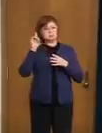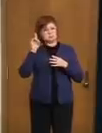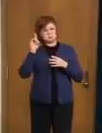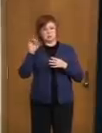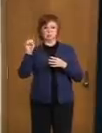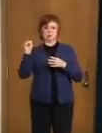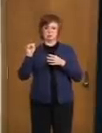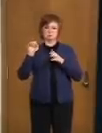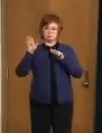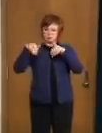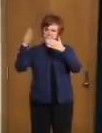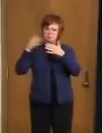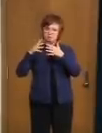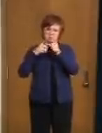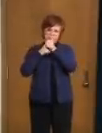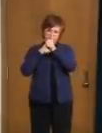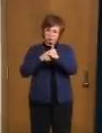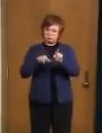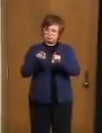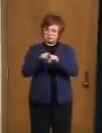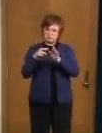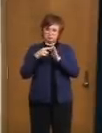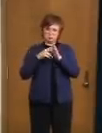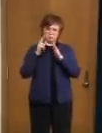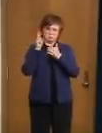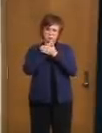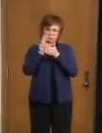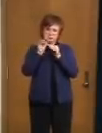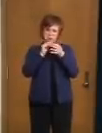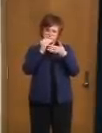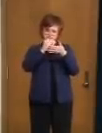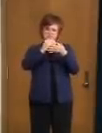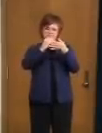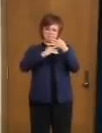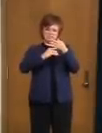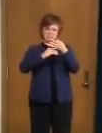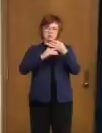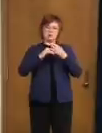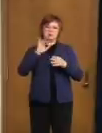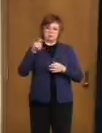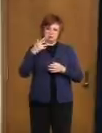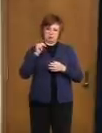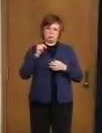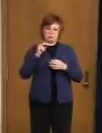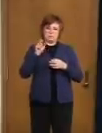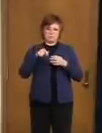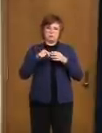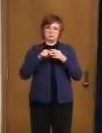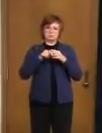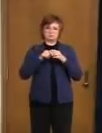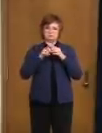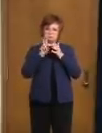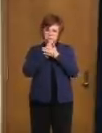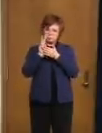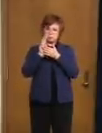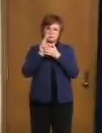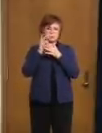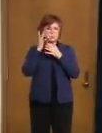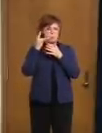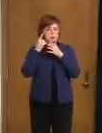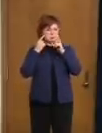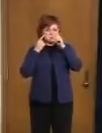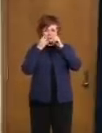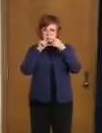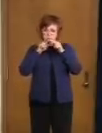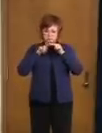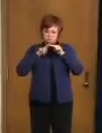with the already significant restrictions or measures that are in place for the next 2 weeks to see if we're able to have